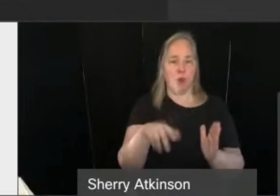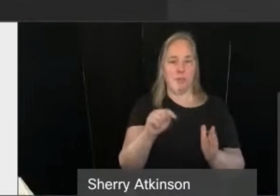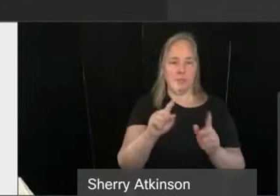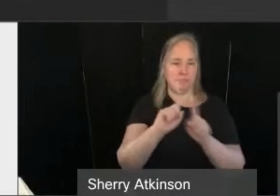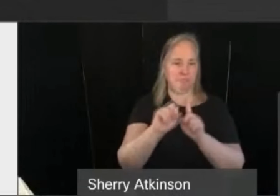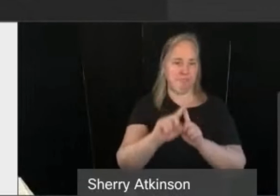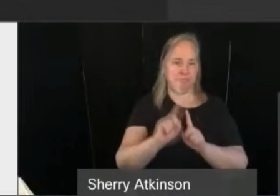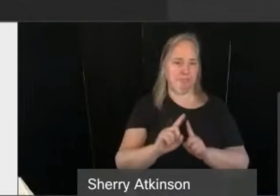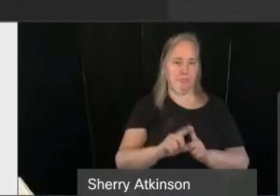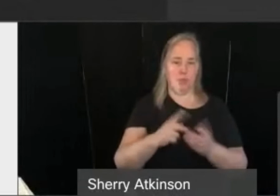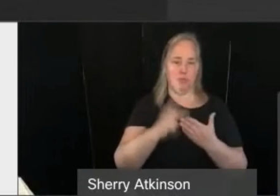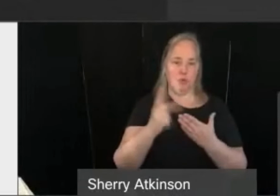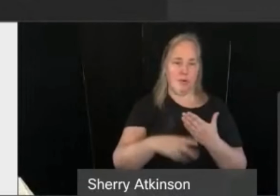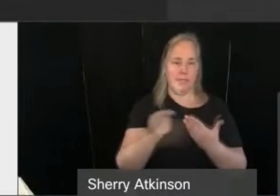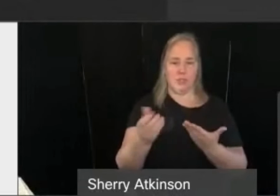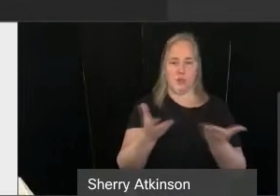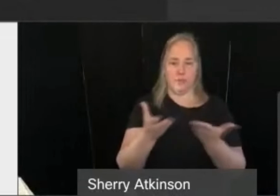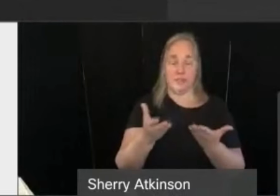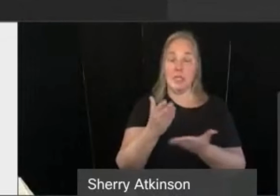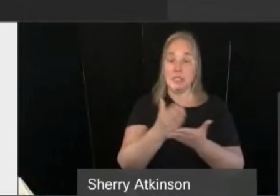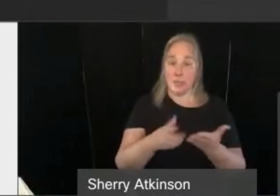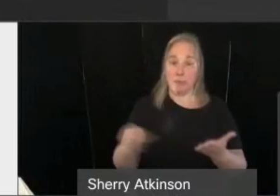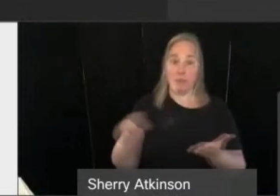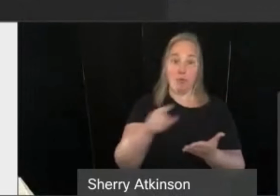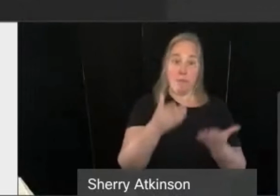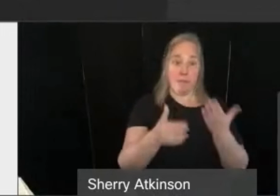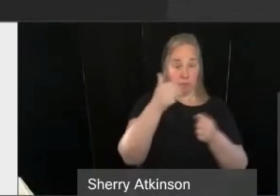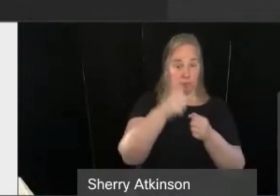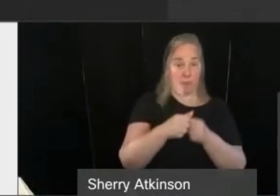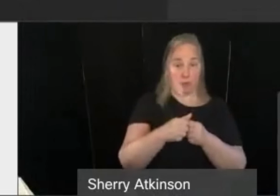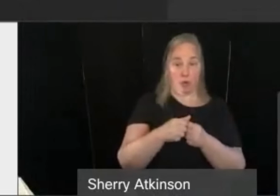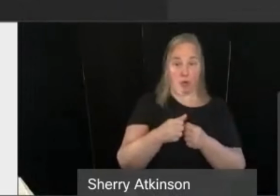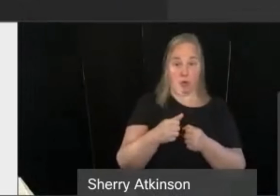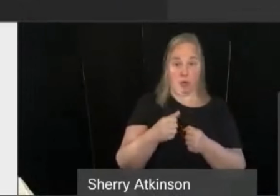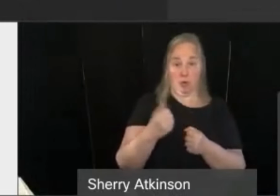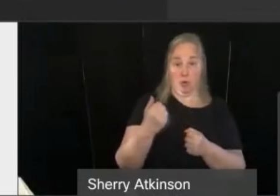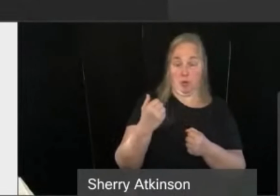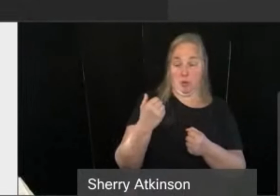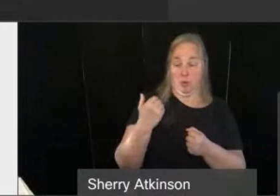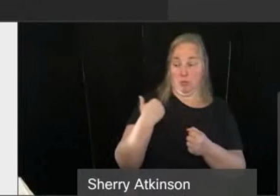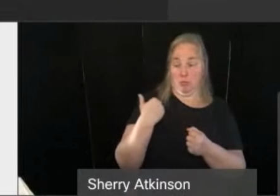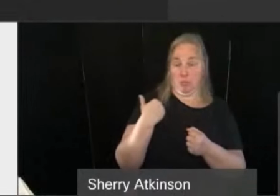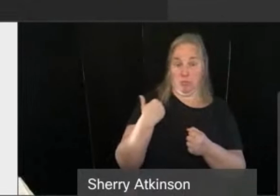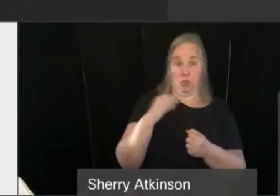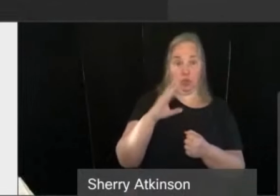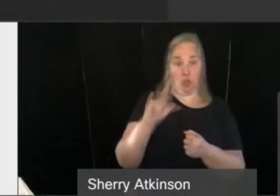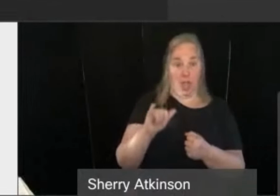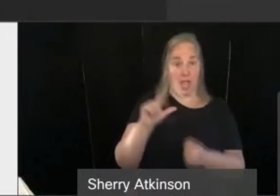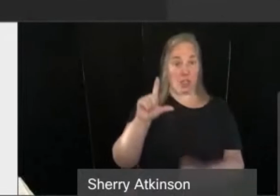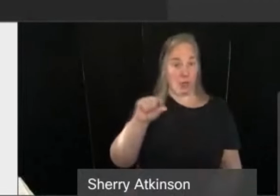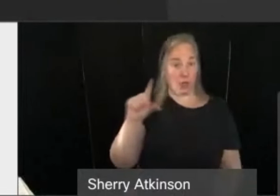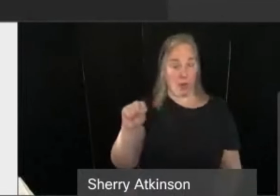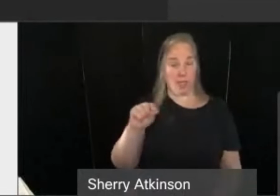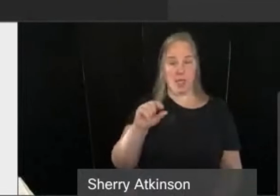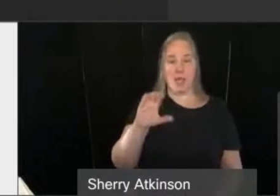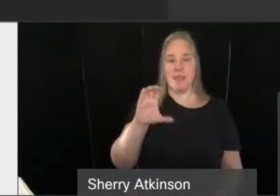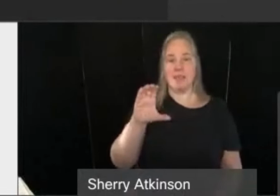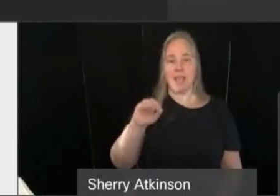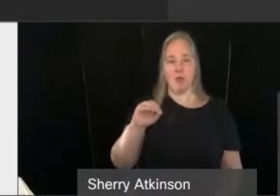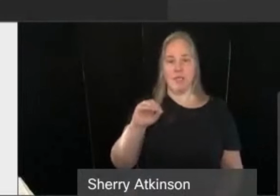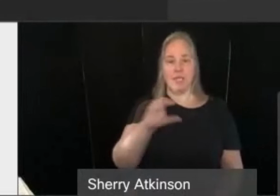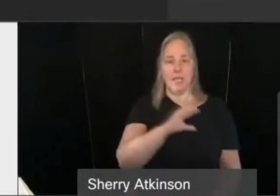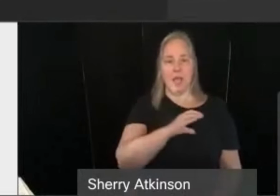and services. Some of you may remember that in July of this of 2020, the county council passed